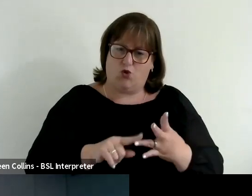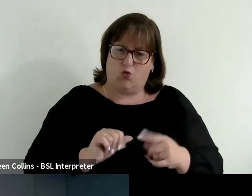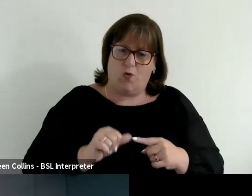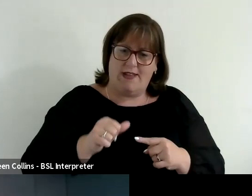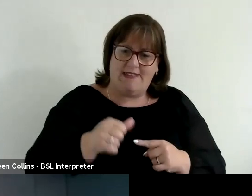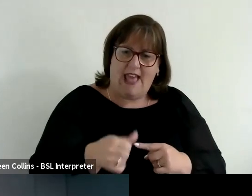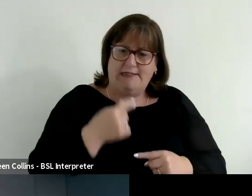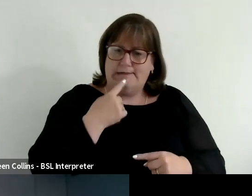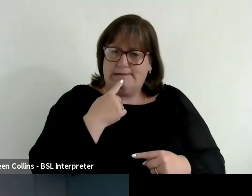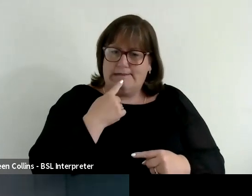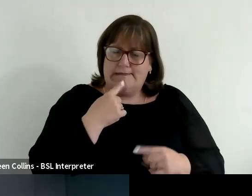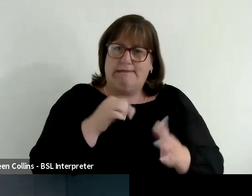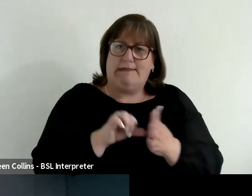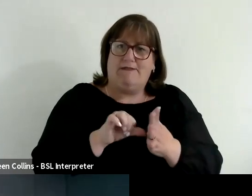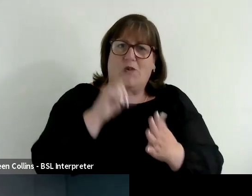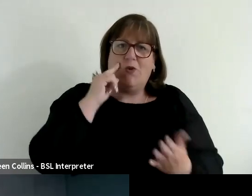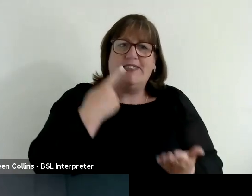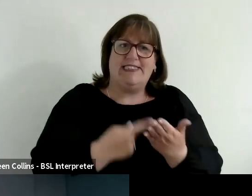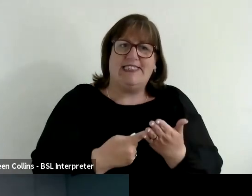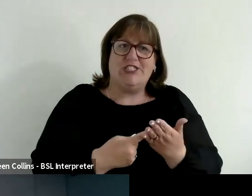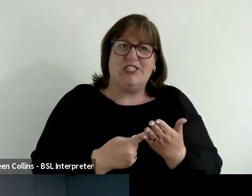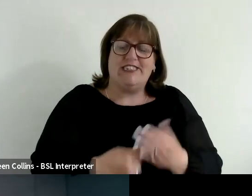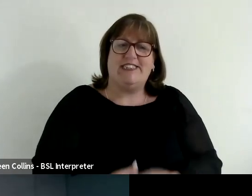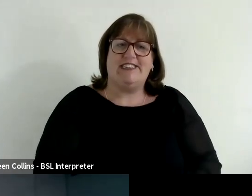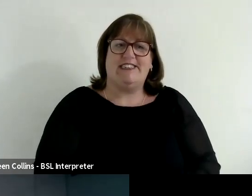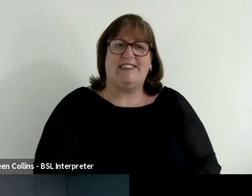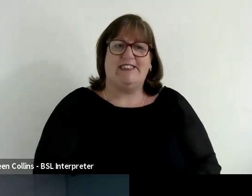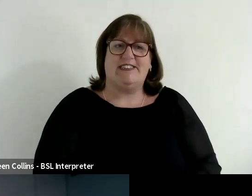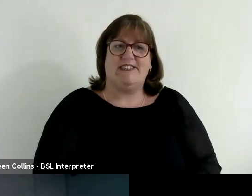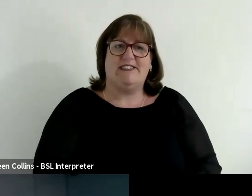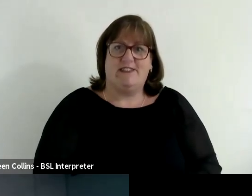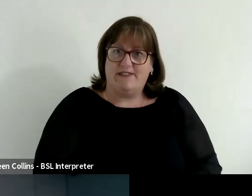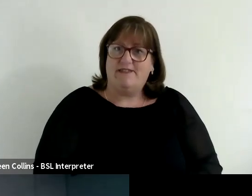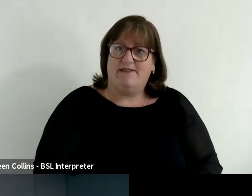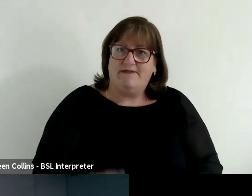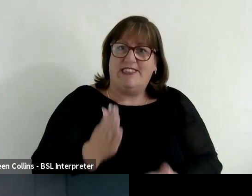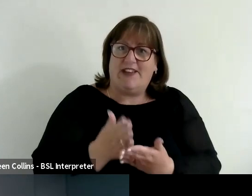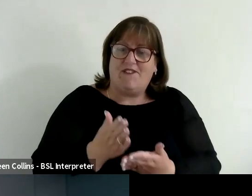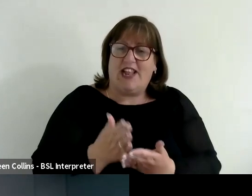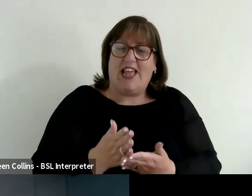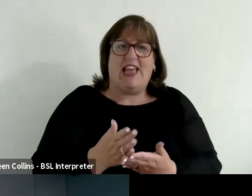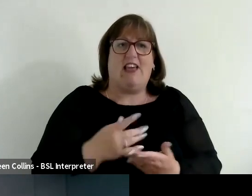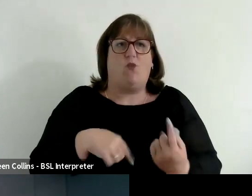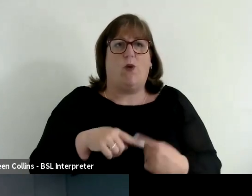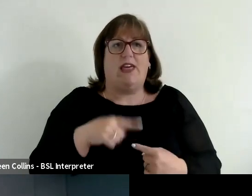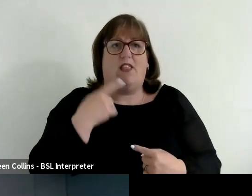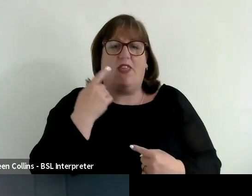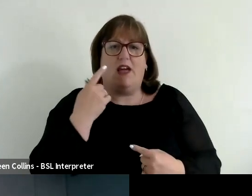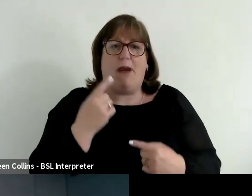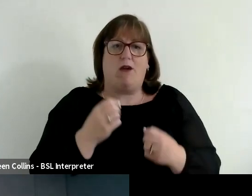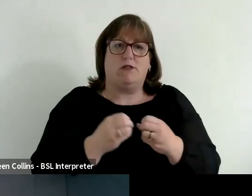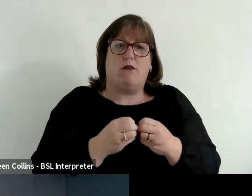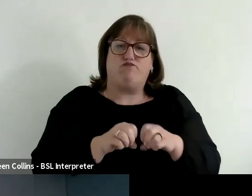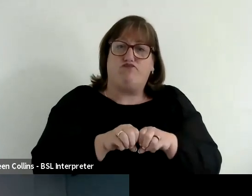to even think about. Hard act to follow, definitely. And I think if we think about broadcasting particularly and disability,